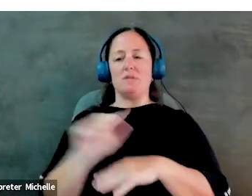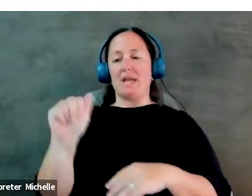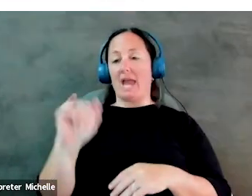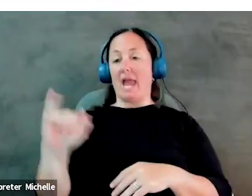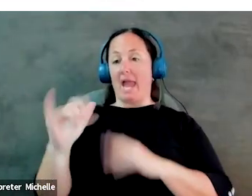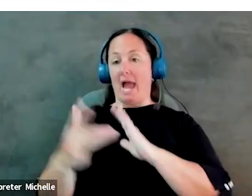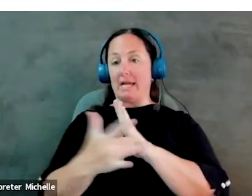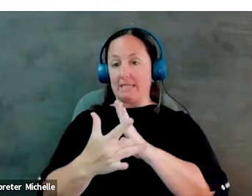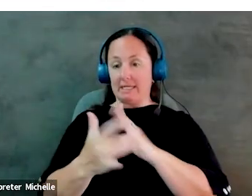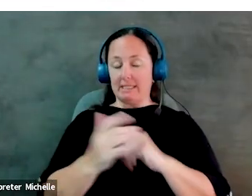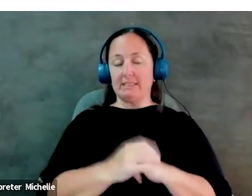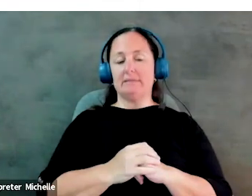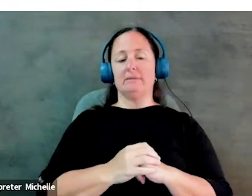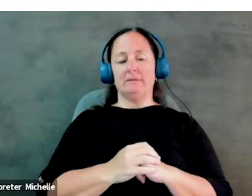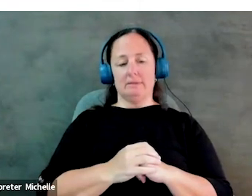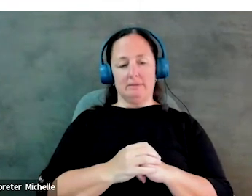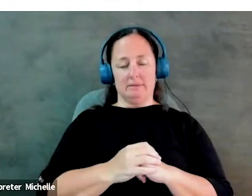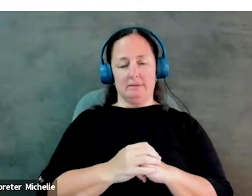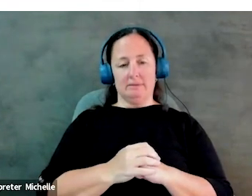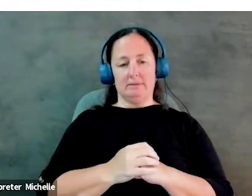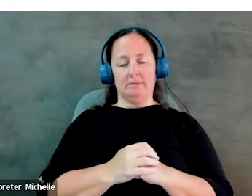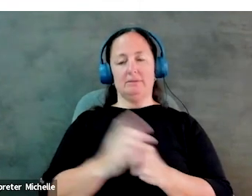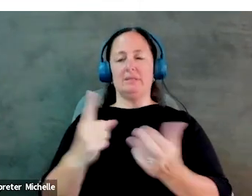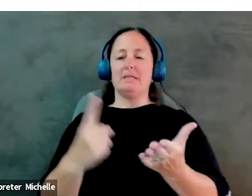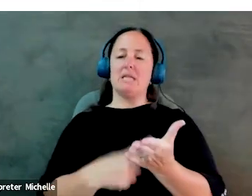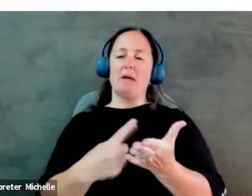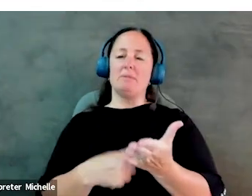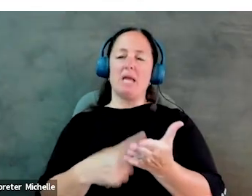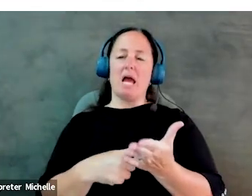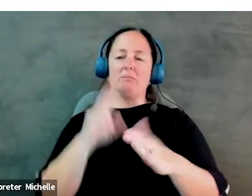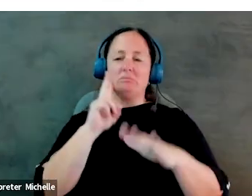using some AI techniques that